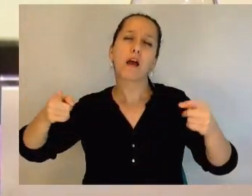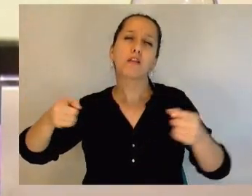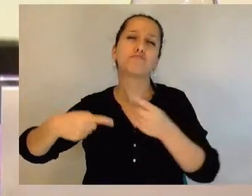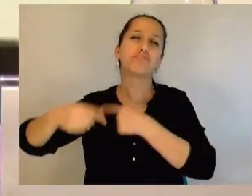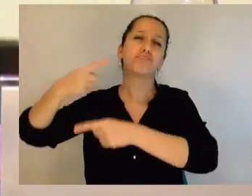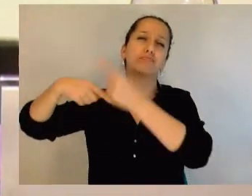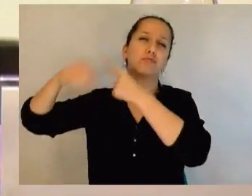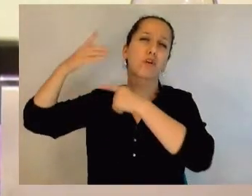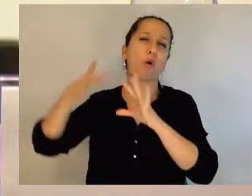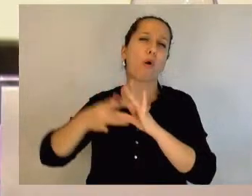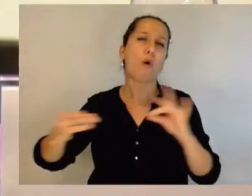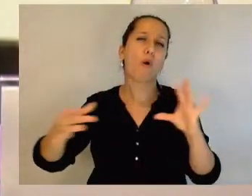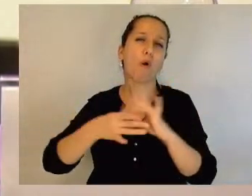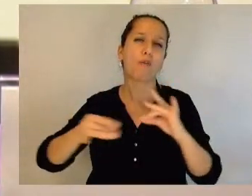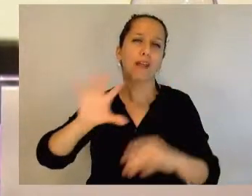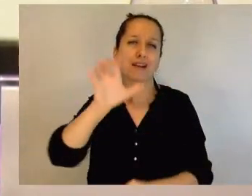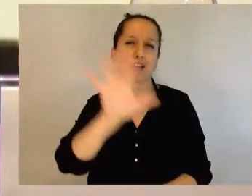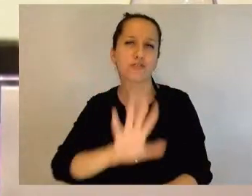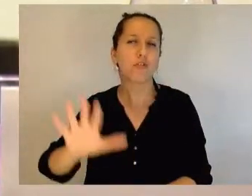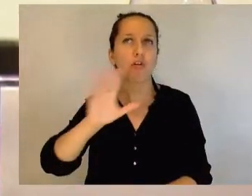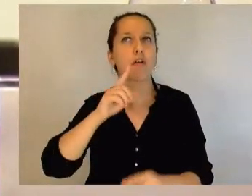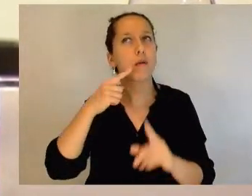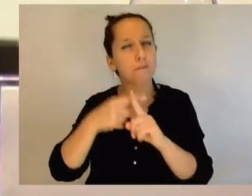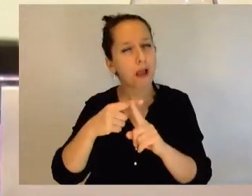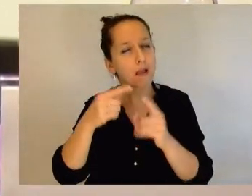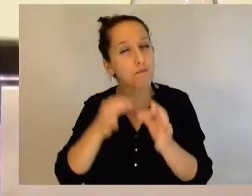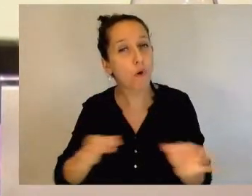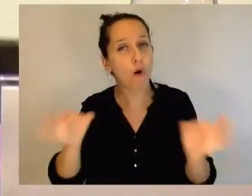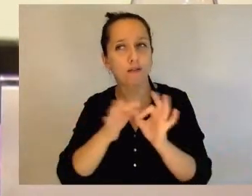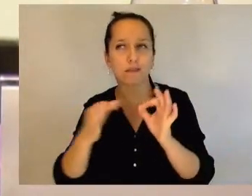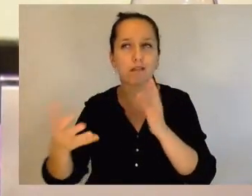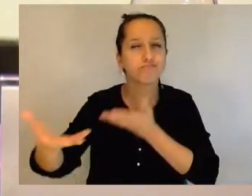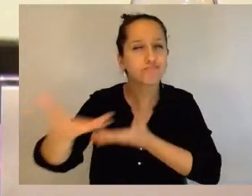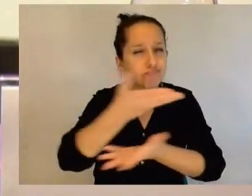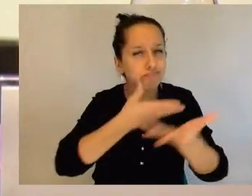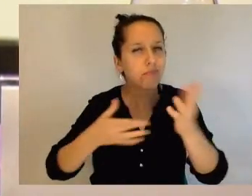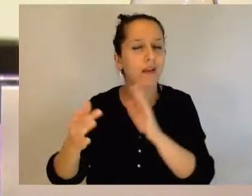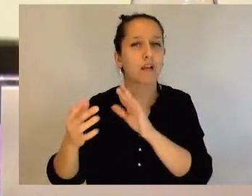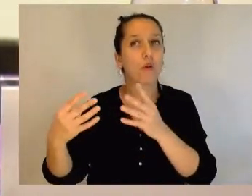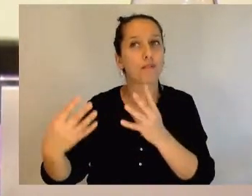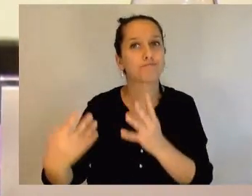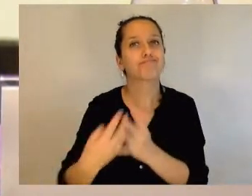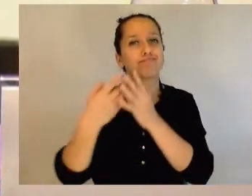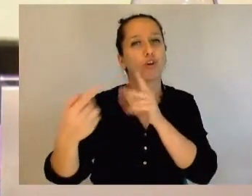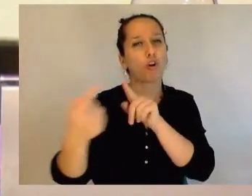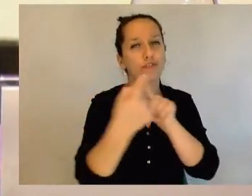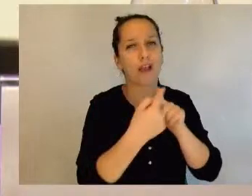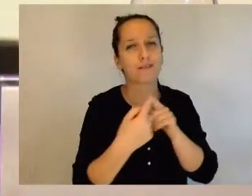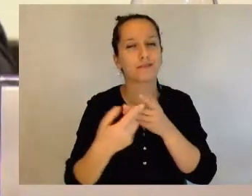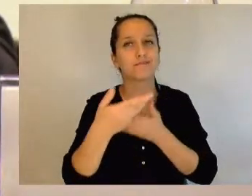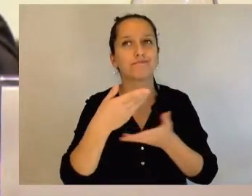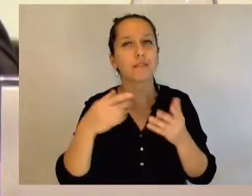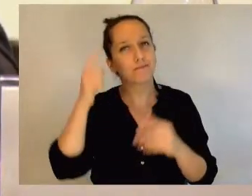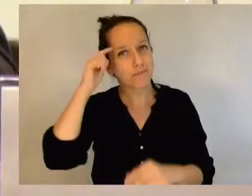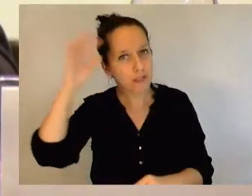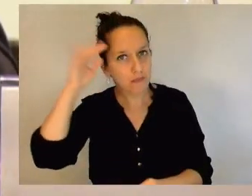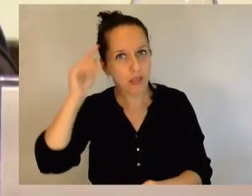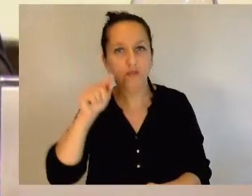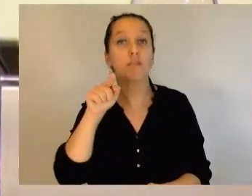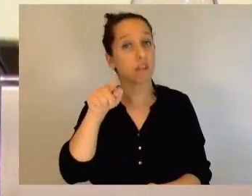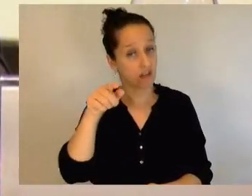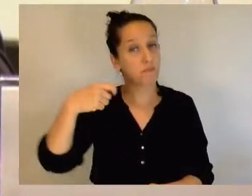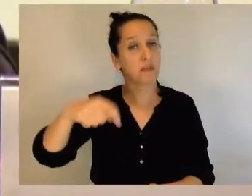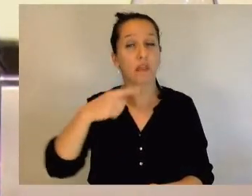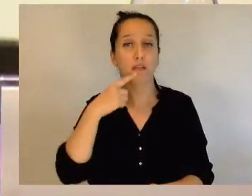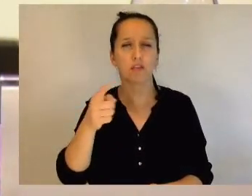as the development of networks of thinking and research in Latin America and the Caribbean. The President gave us a challenge, and I think that we